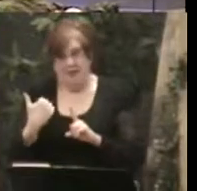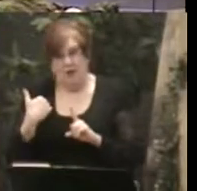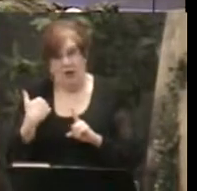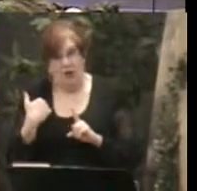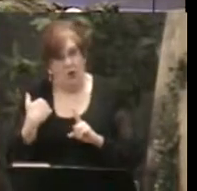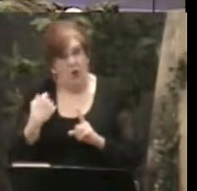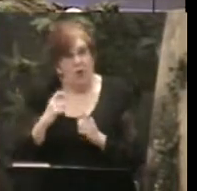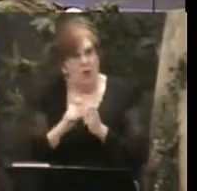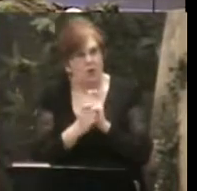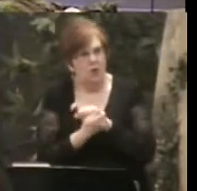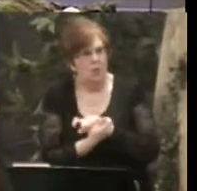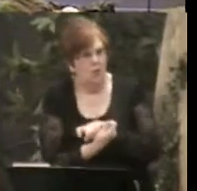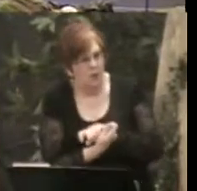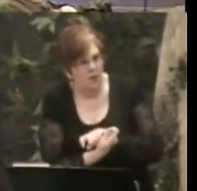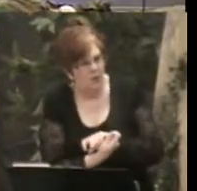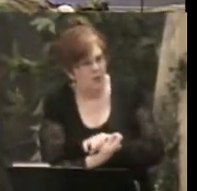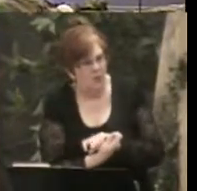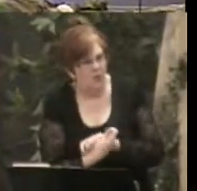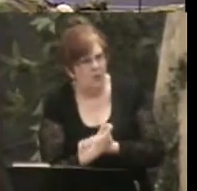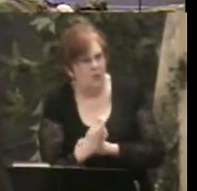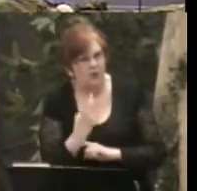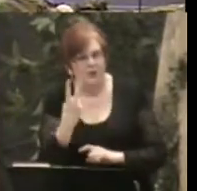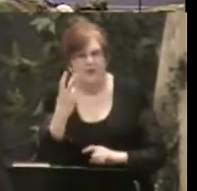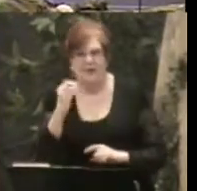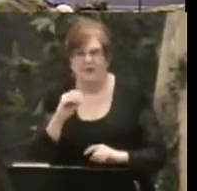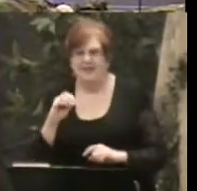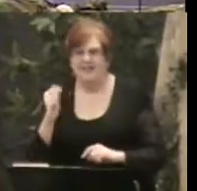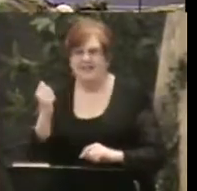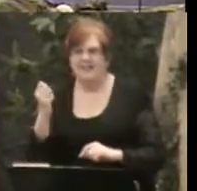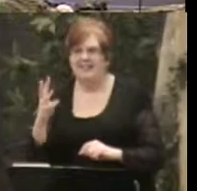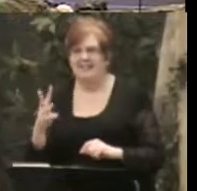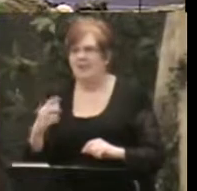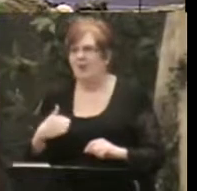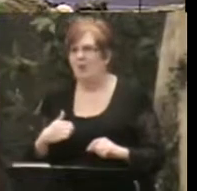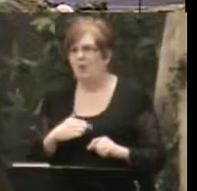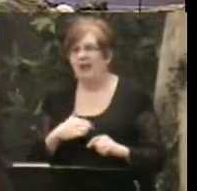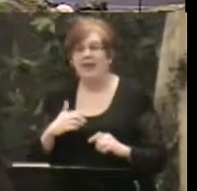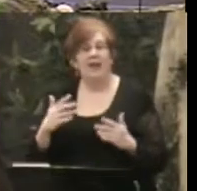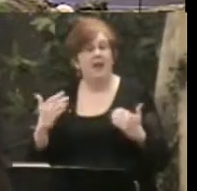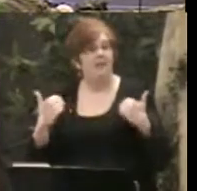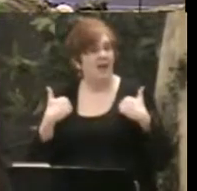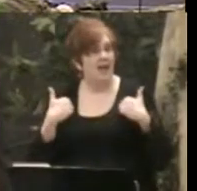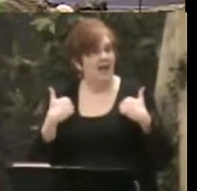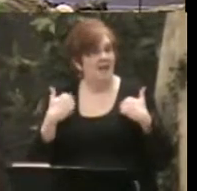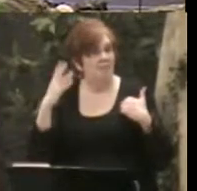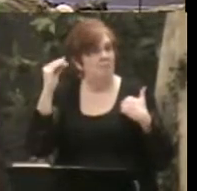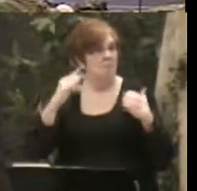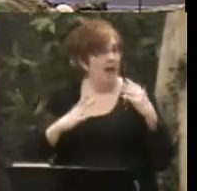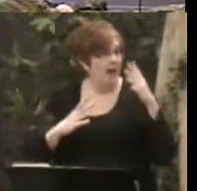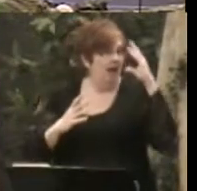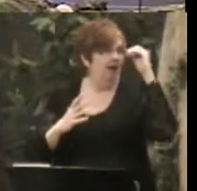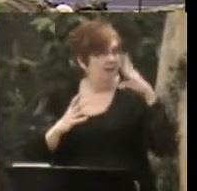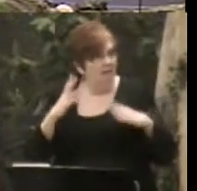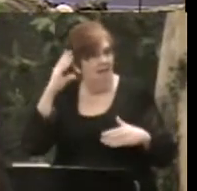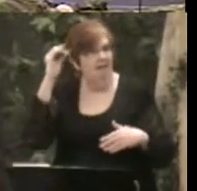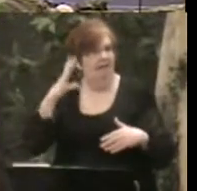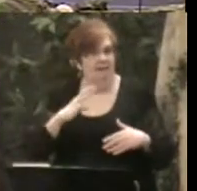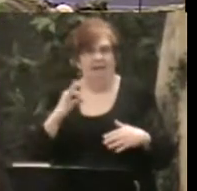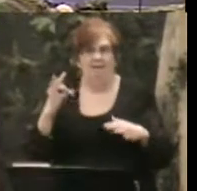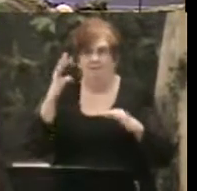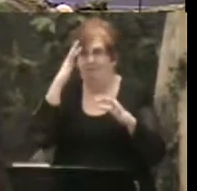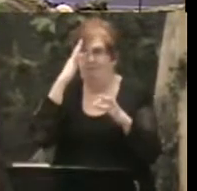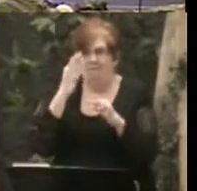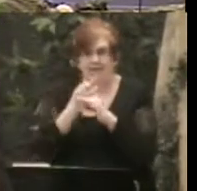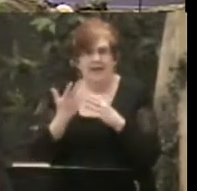corner turned. And in 2016, we have had a series of men of faith who have